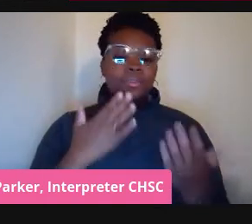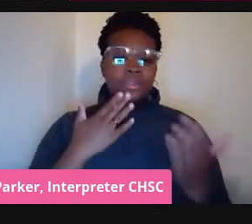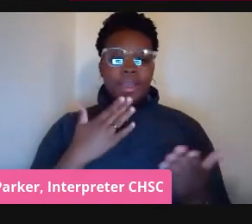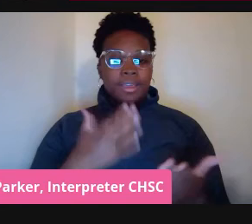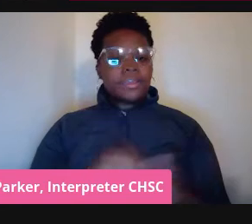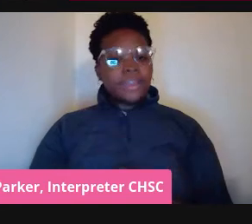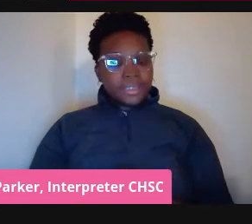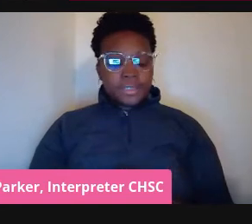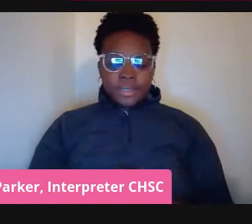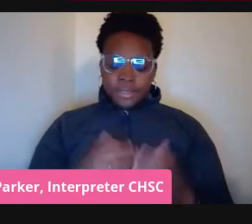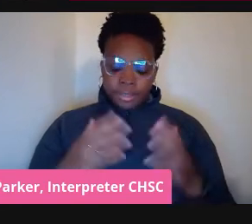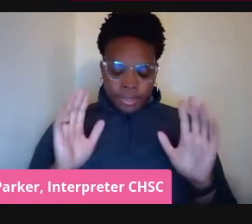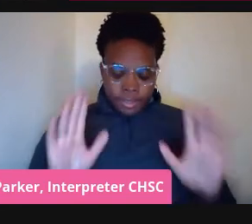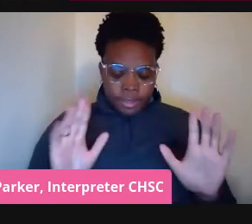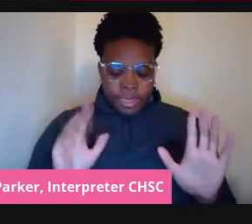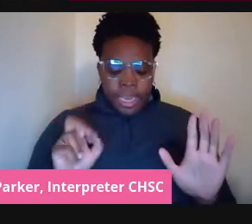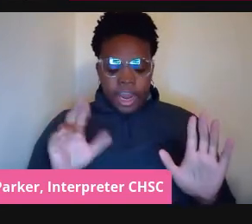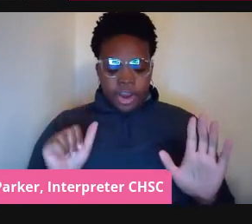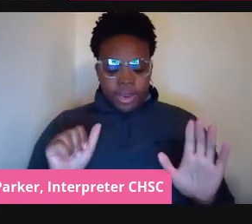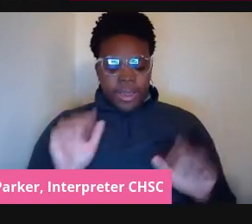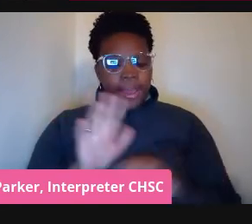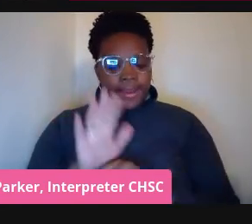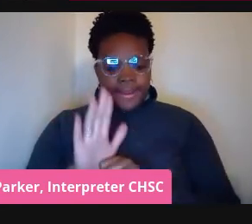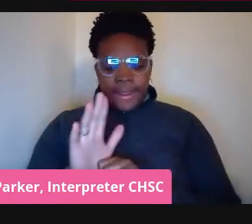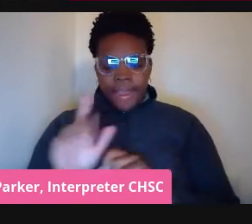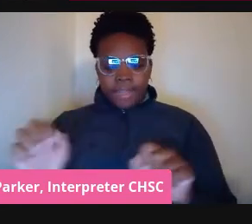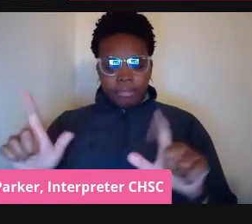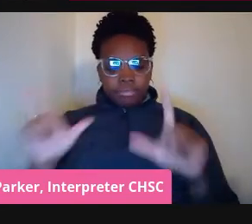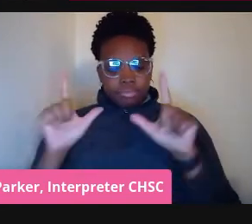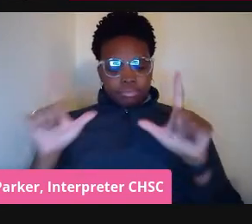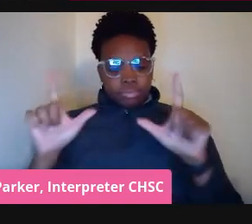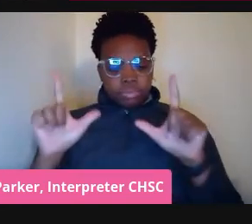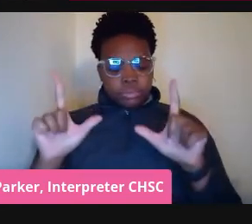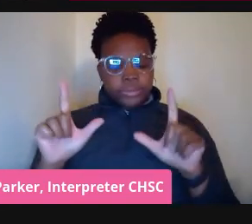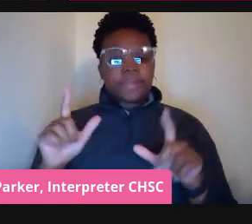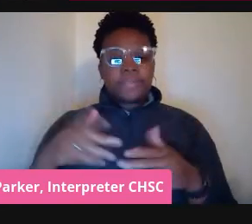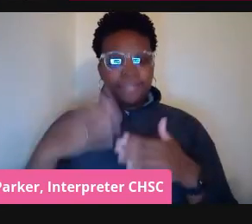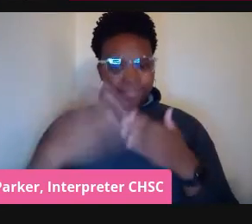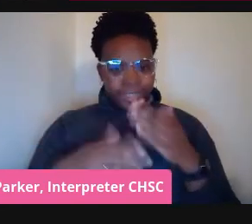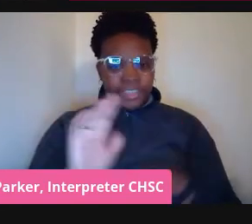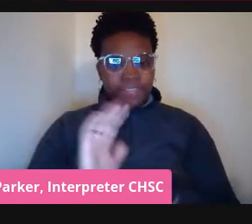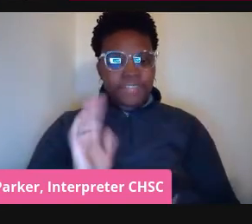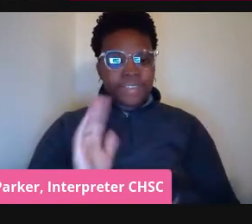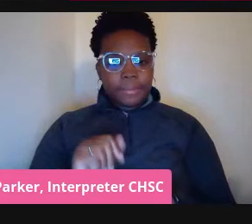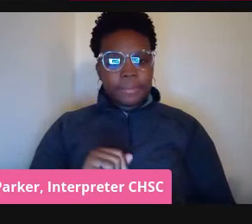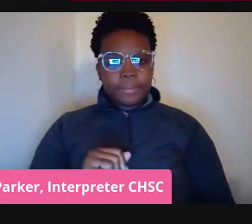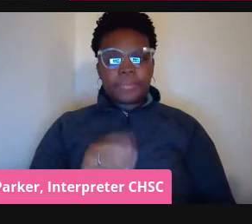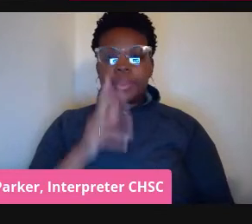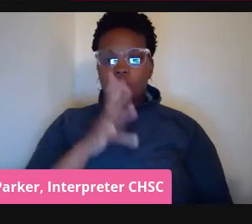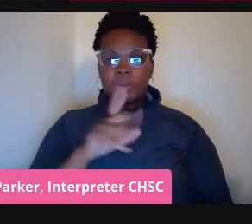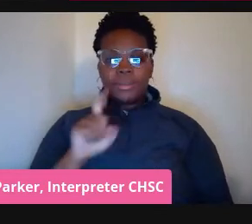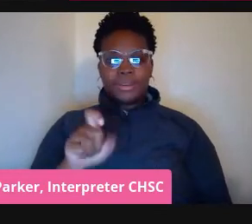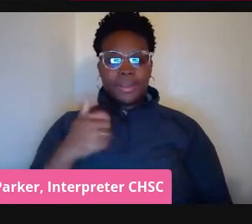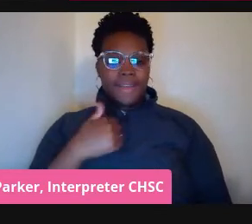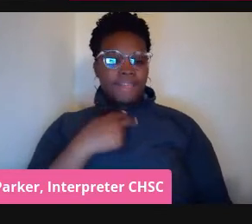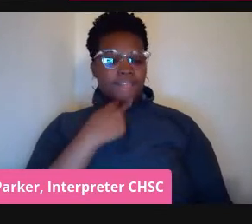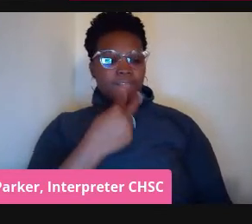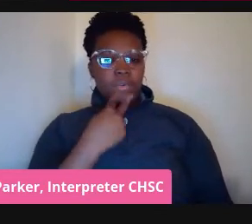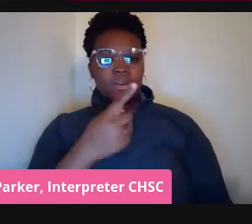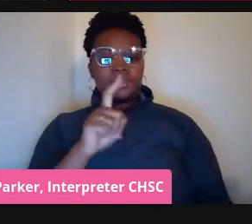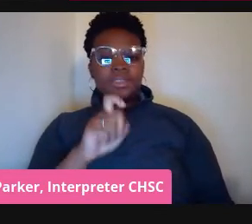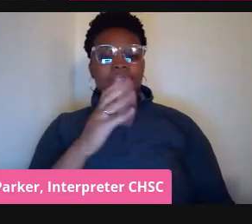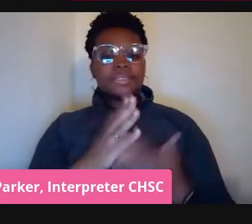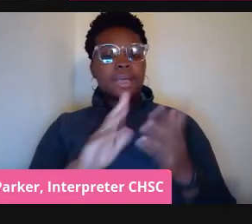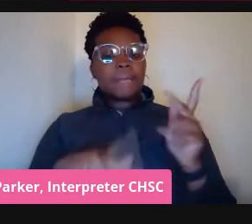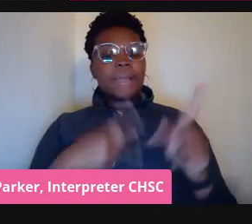okay, Erica, you have enough signs. Get this film done. Women need to have a voice. We need to have some type of a